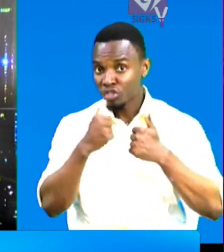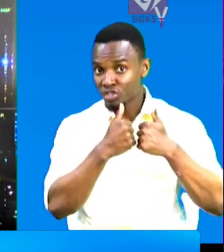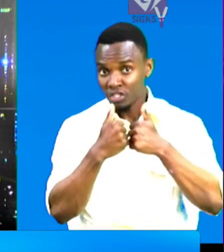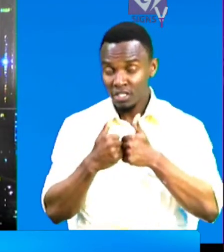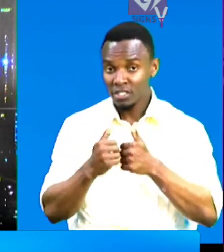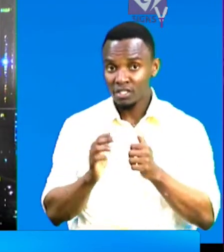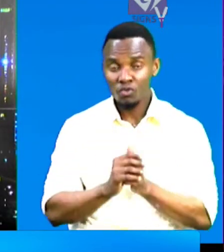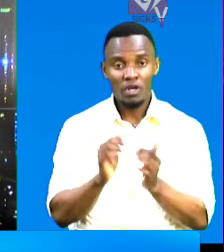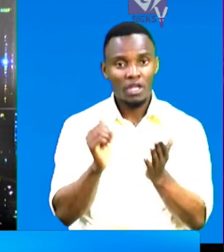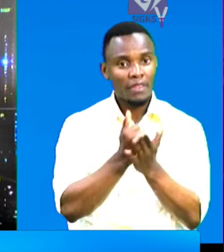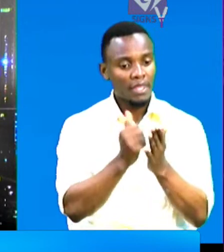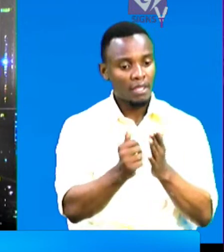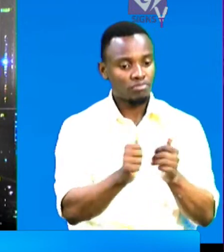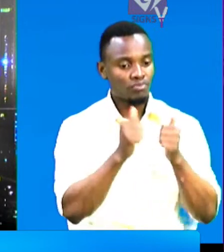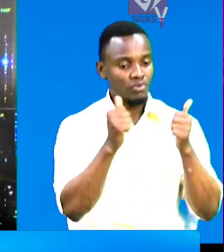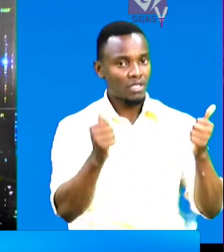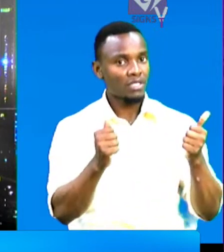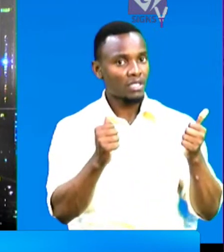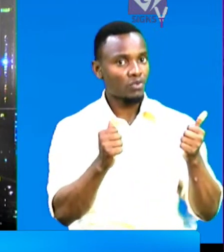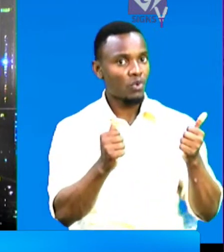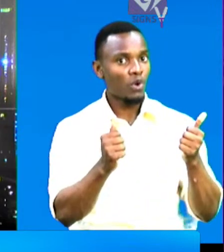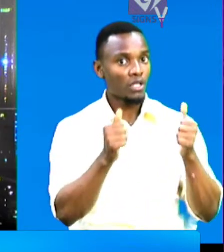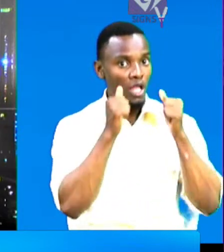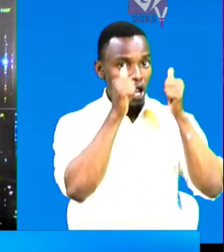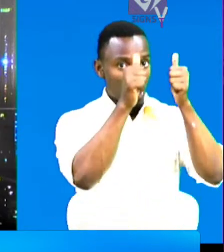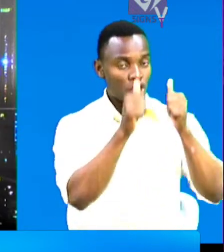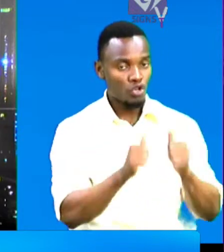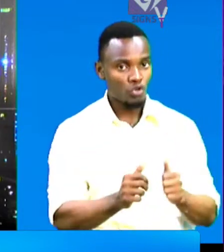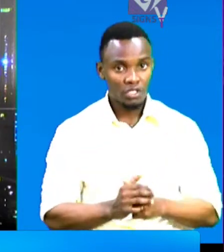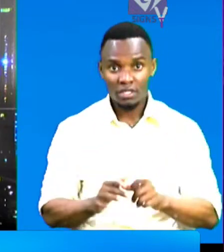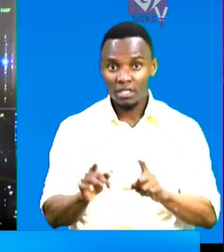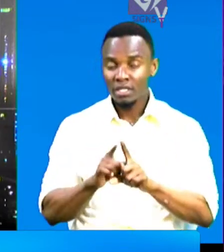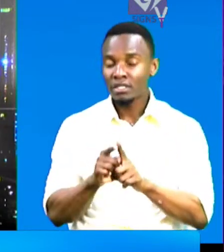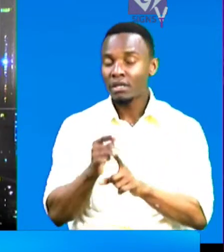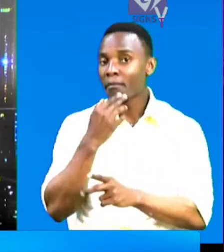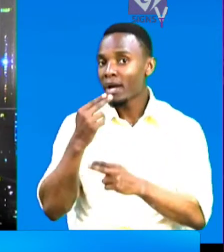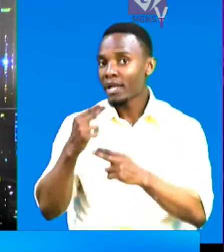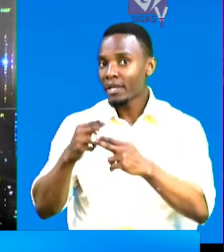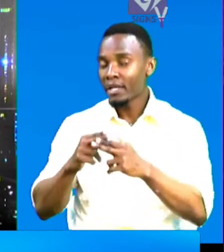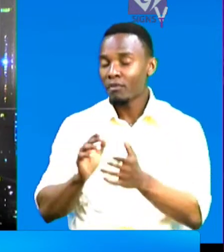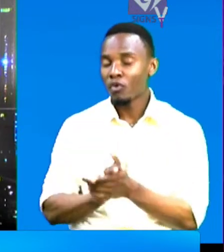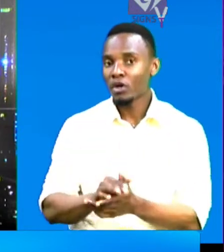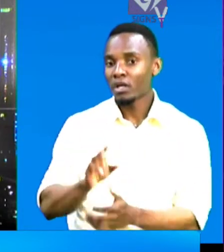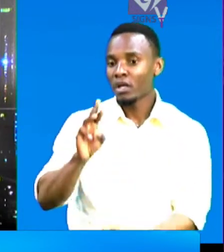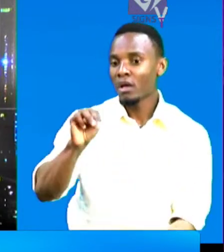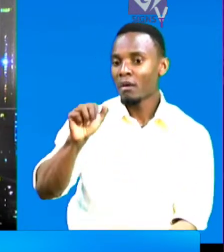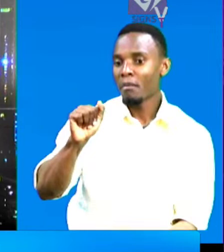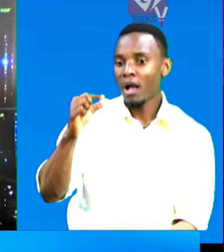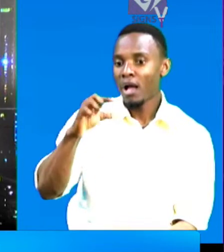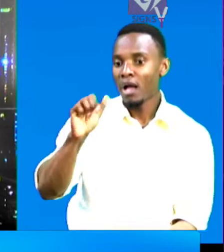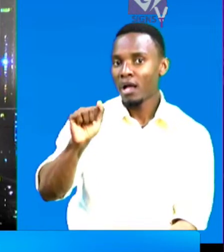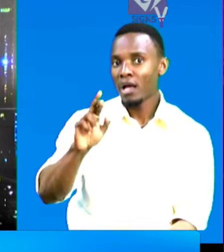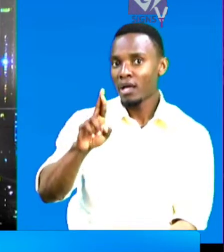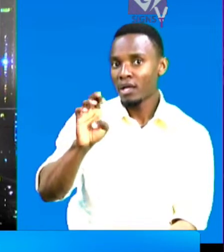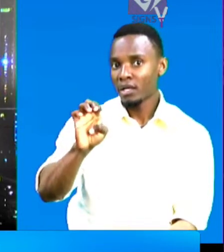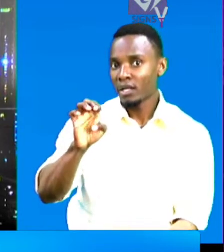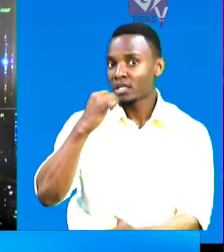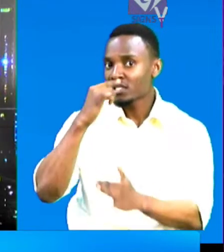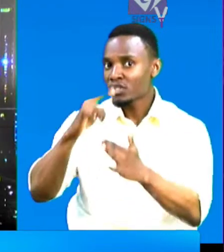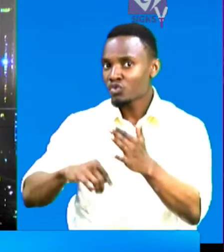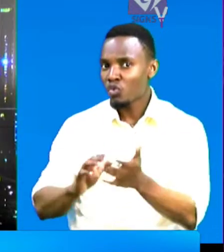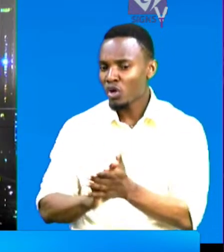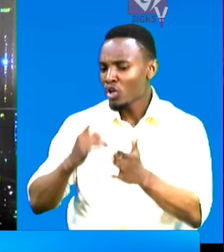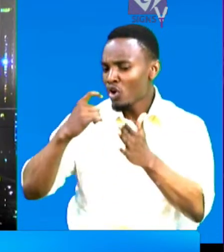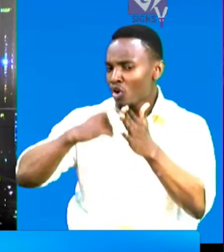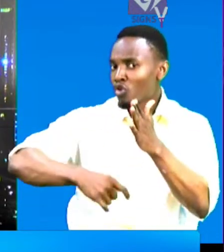November 6th. In the petition, Dr. Magare Gekenyi argues that the cost of